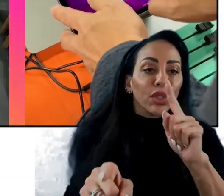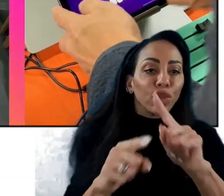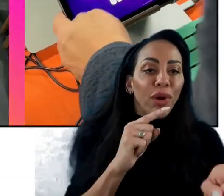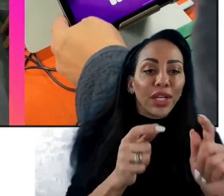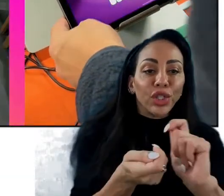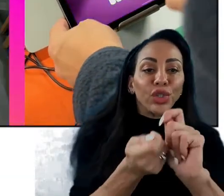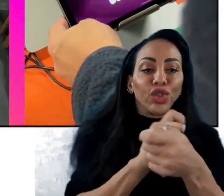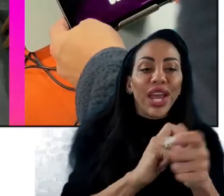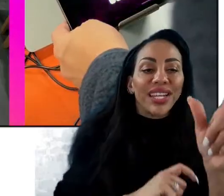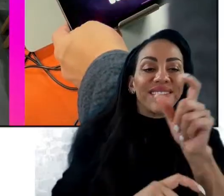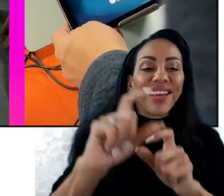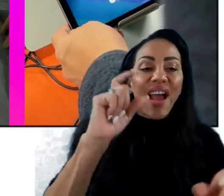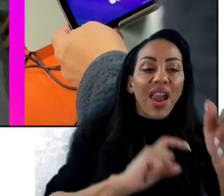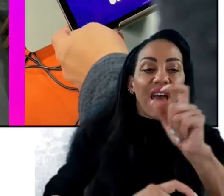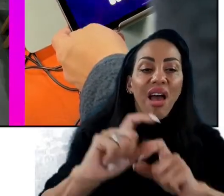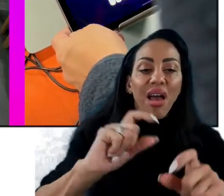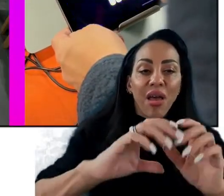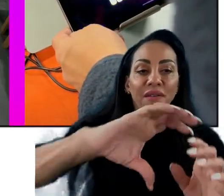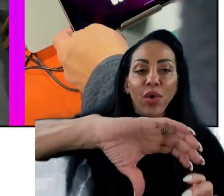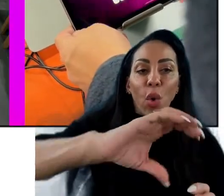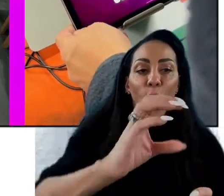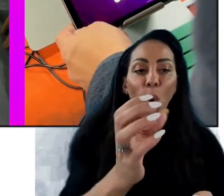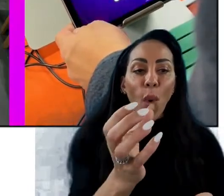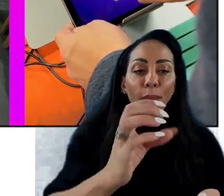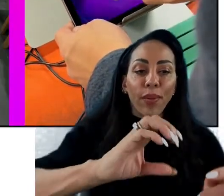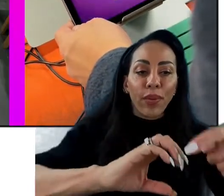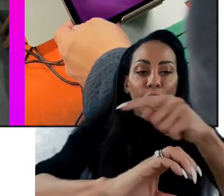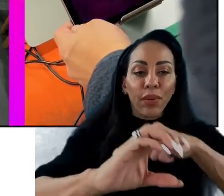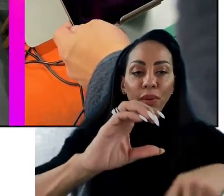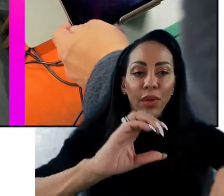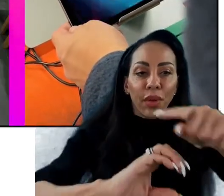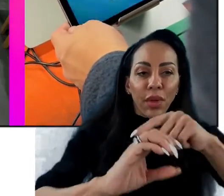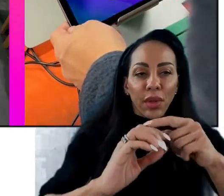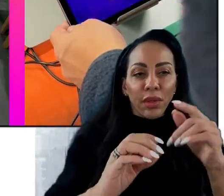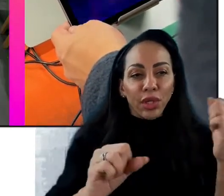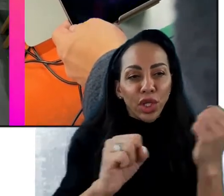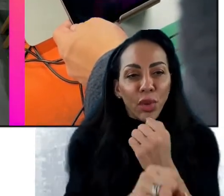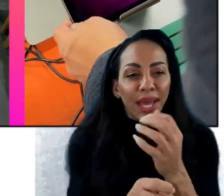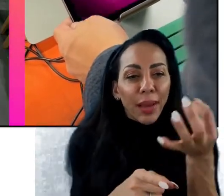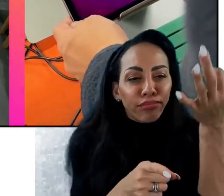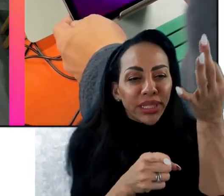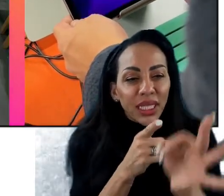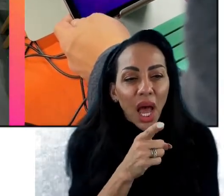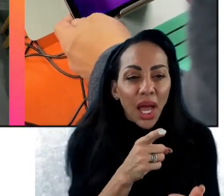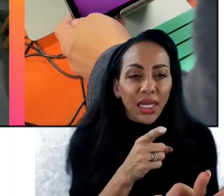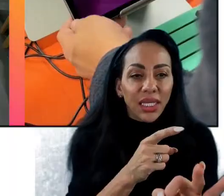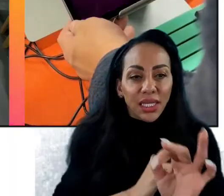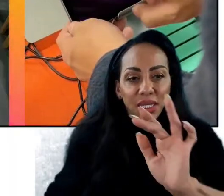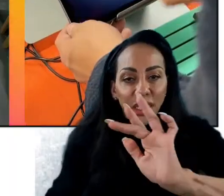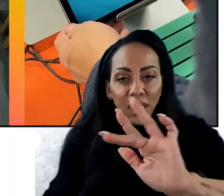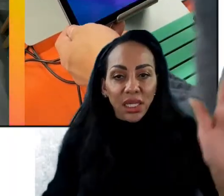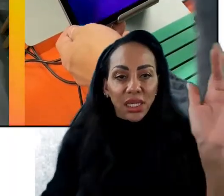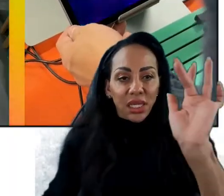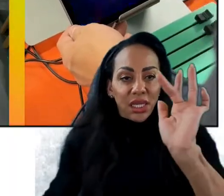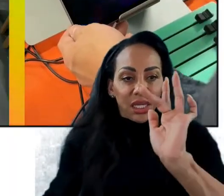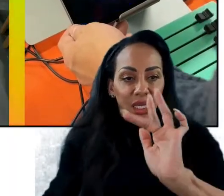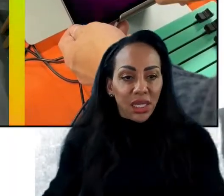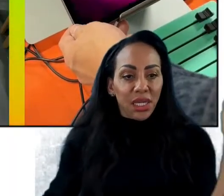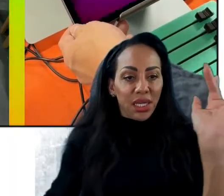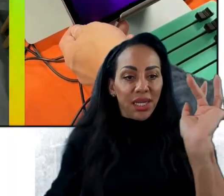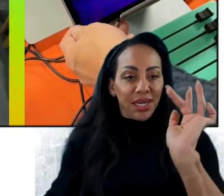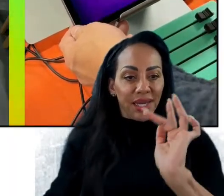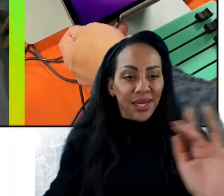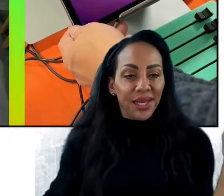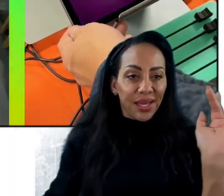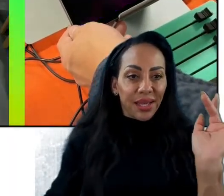bit and not really touching the orb. And they were doing very precise sort of finger strokes up the keys, which we hadn't really seen much before. So yeah,